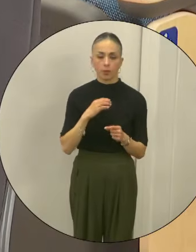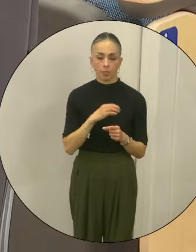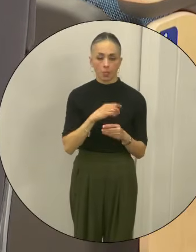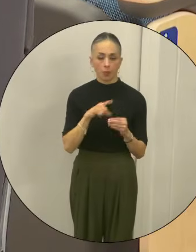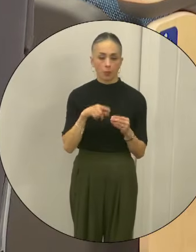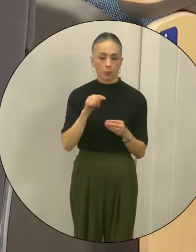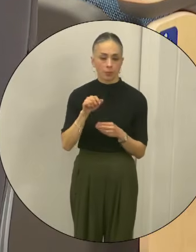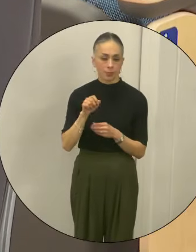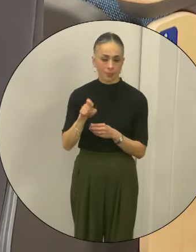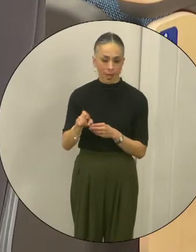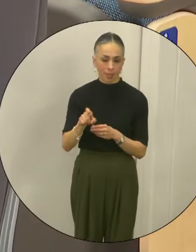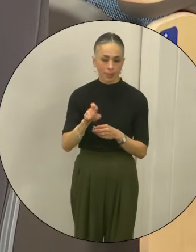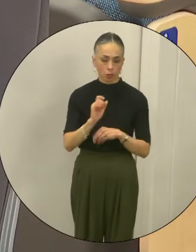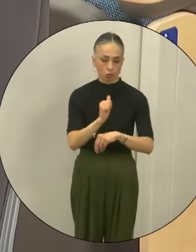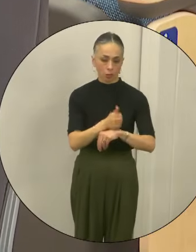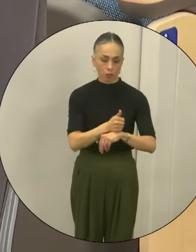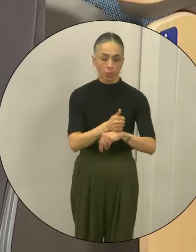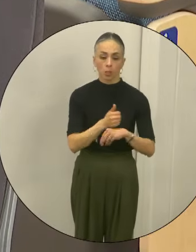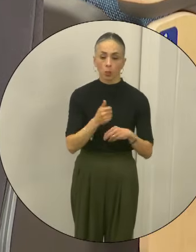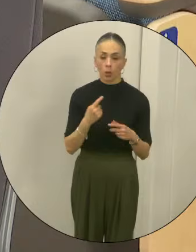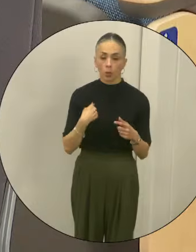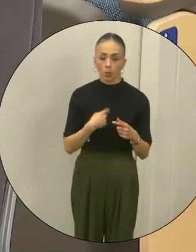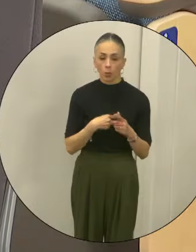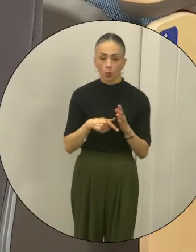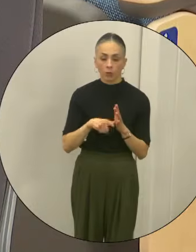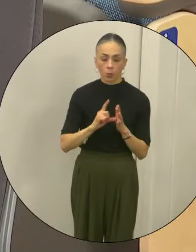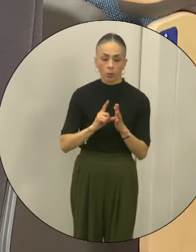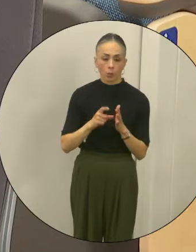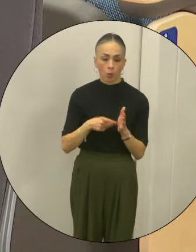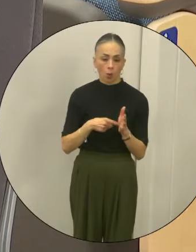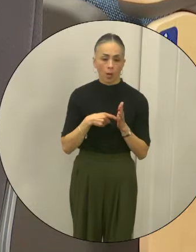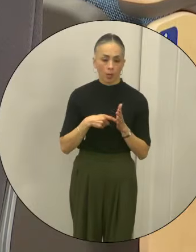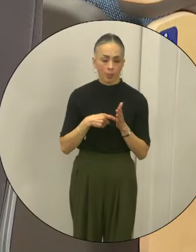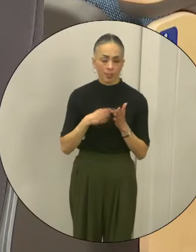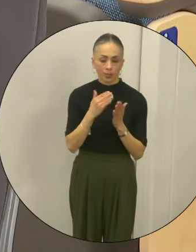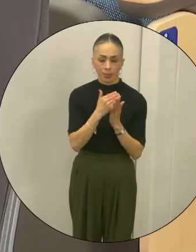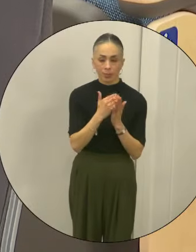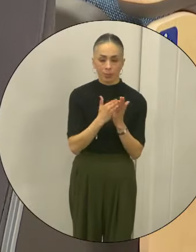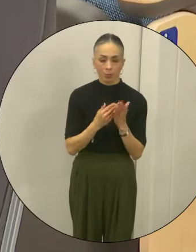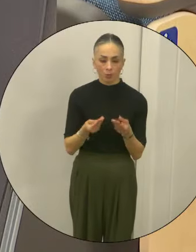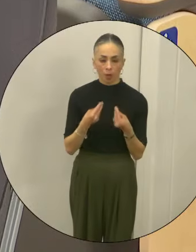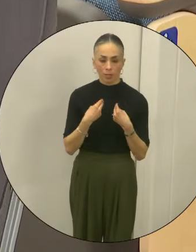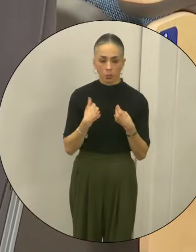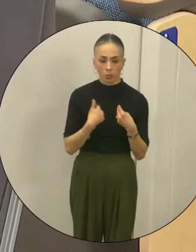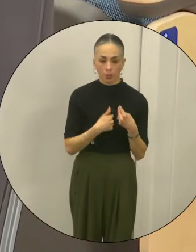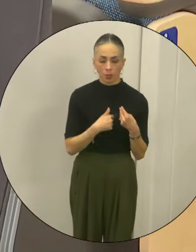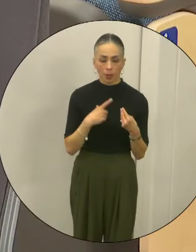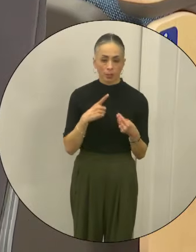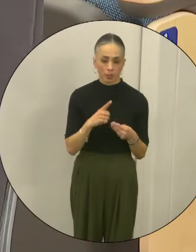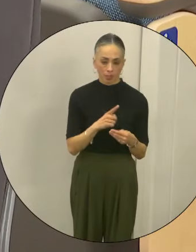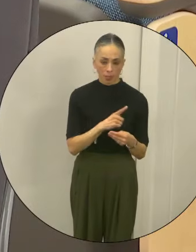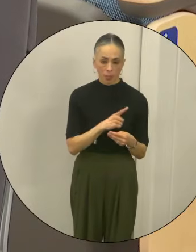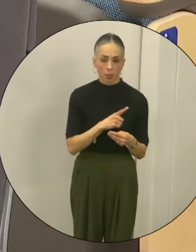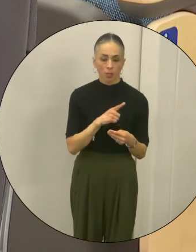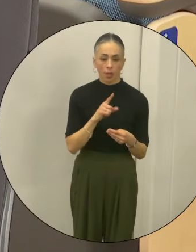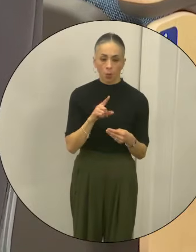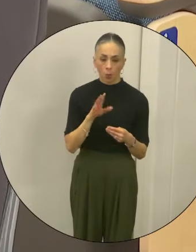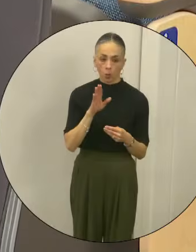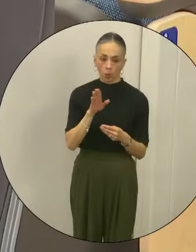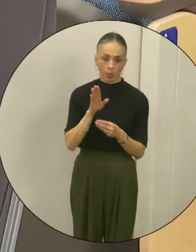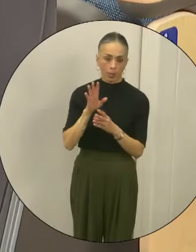tax structure. When we reviewed the requirements listed and provided to us by the legislature that were a purview of the